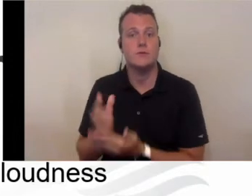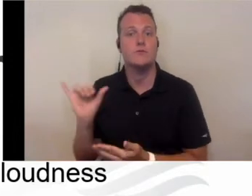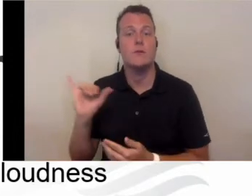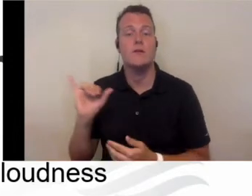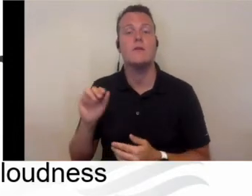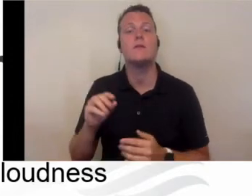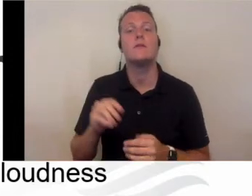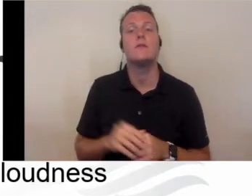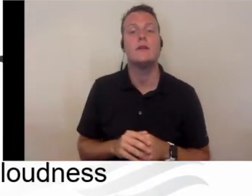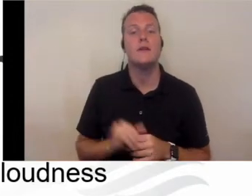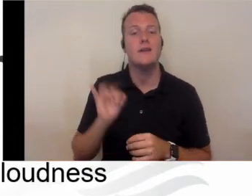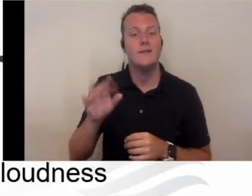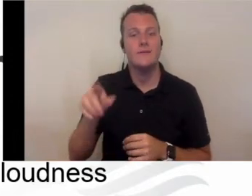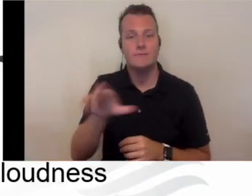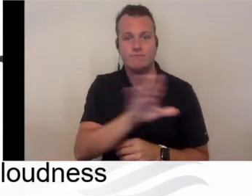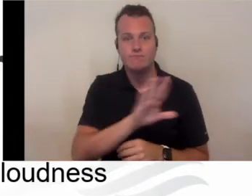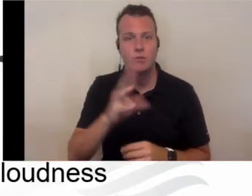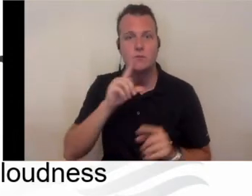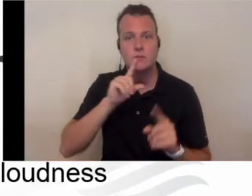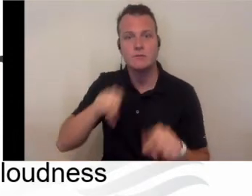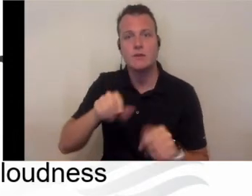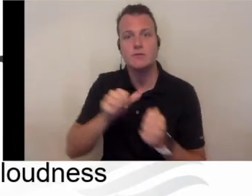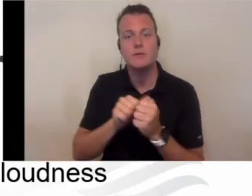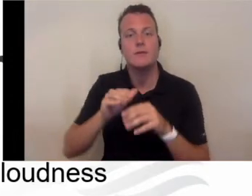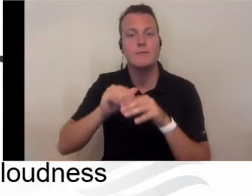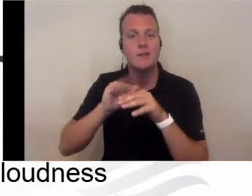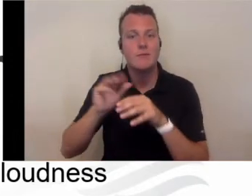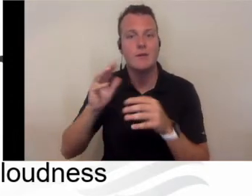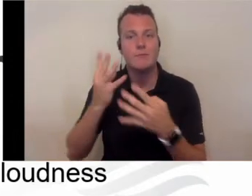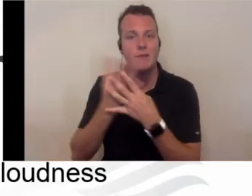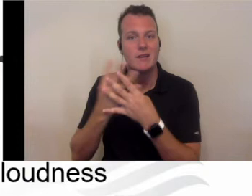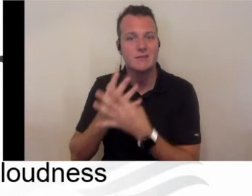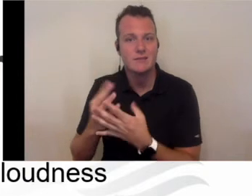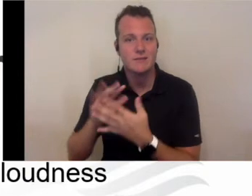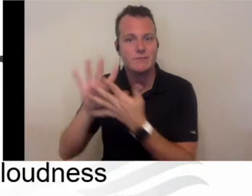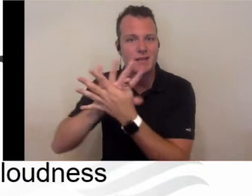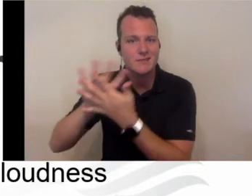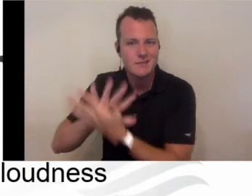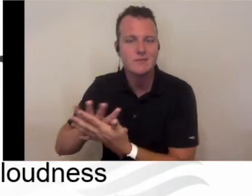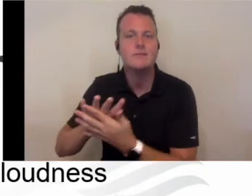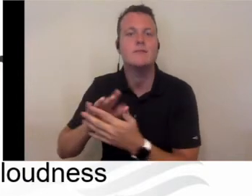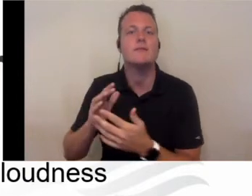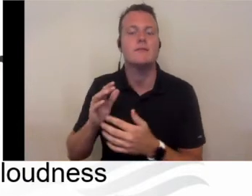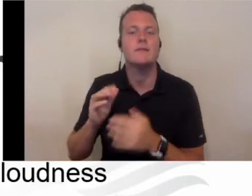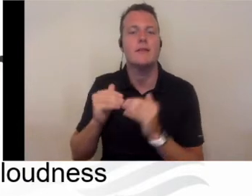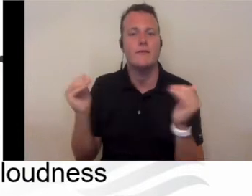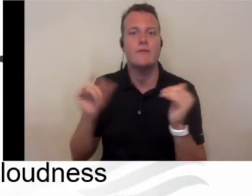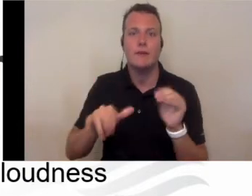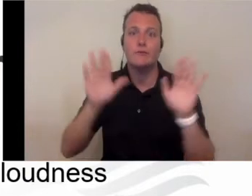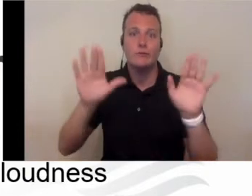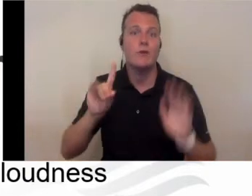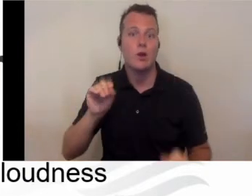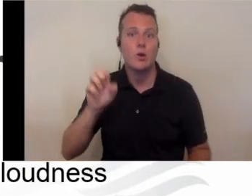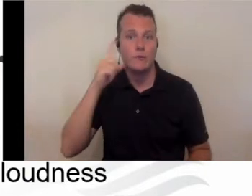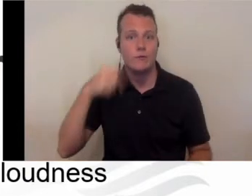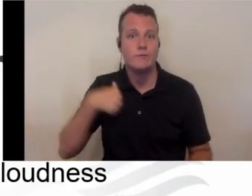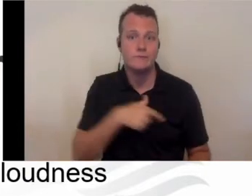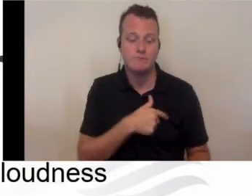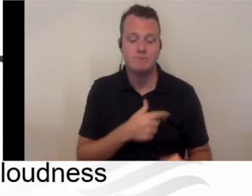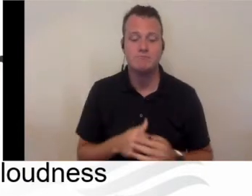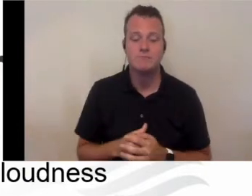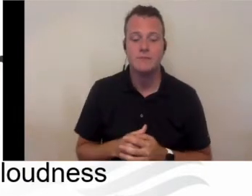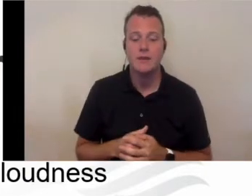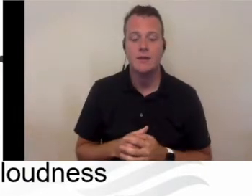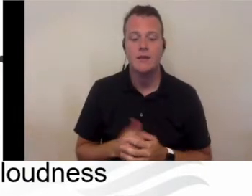masking levels. This is a great code for us to have. And again, we talked about 626